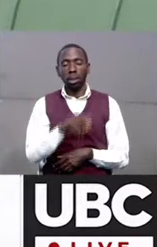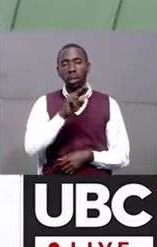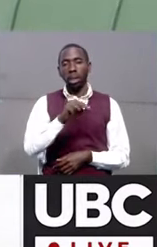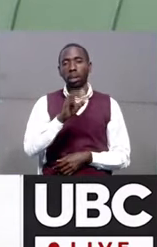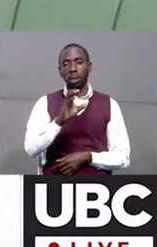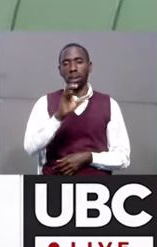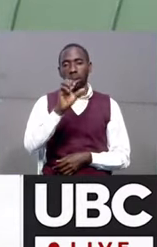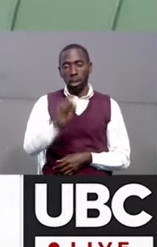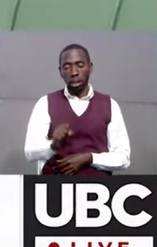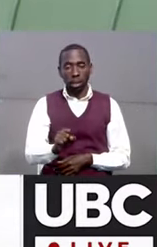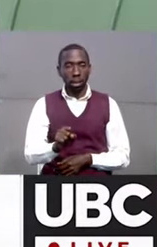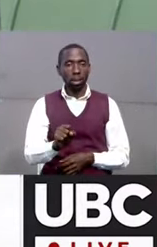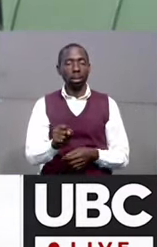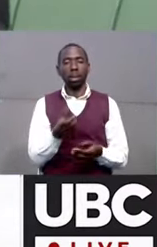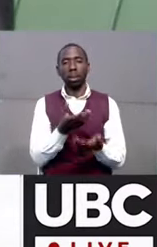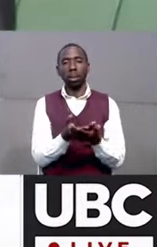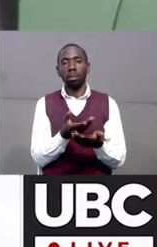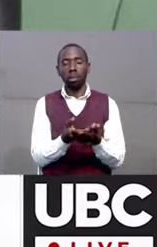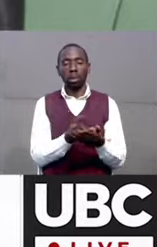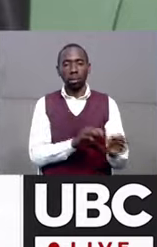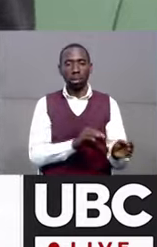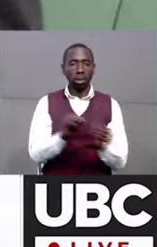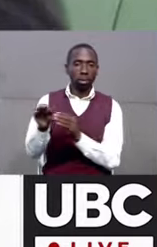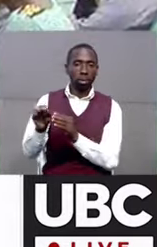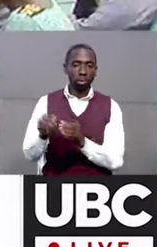Sports. I beg to move.